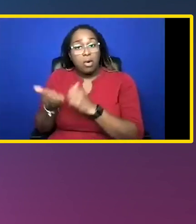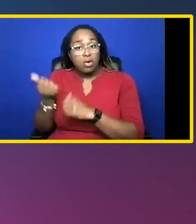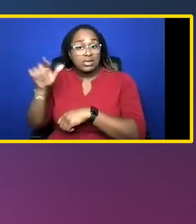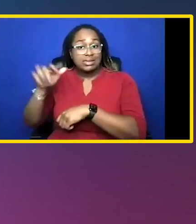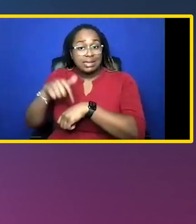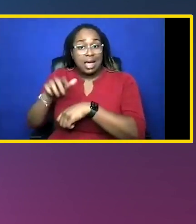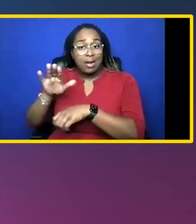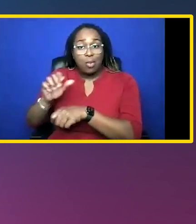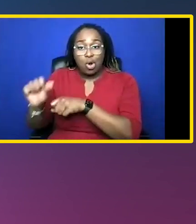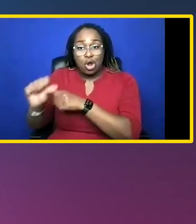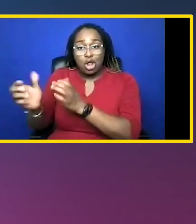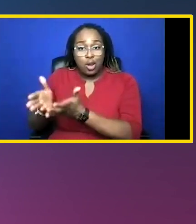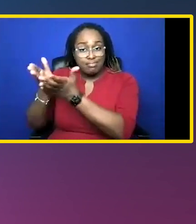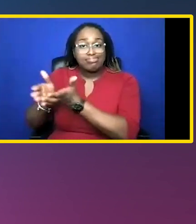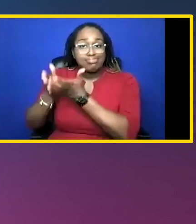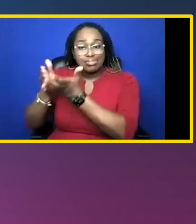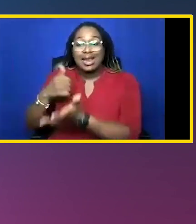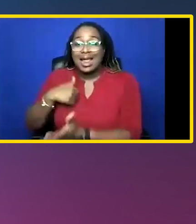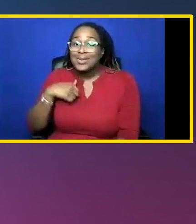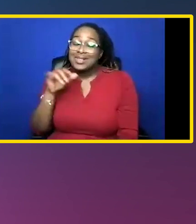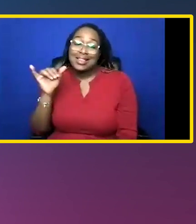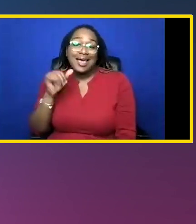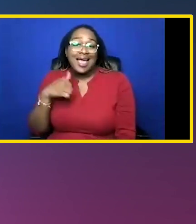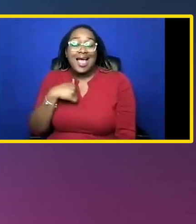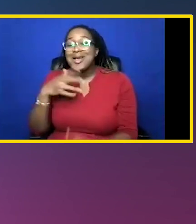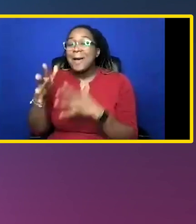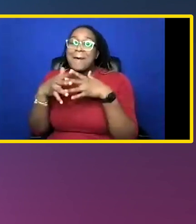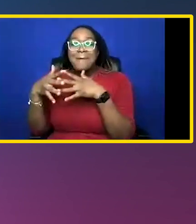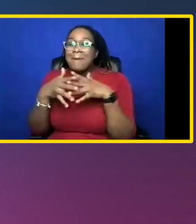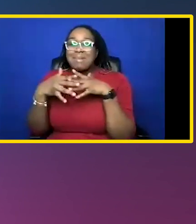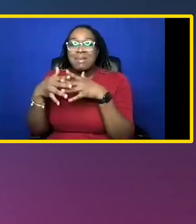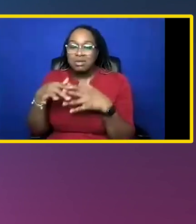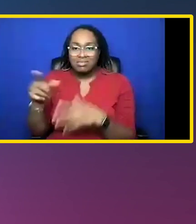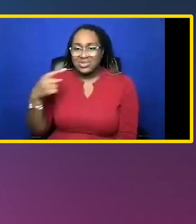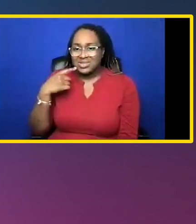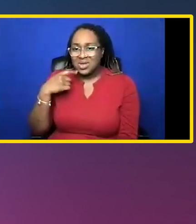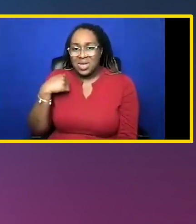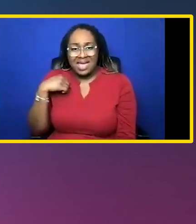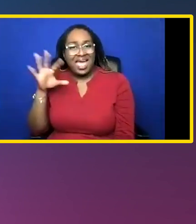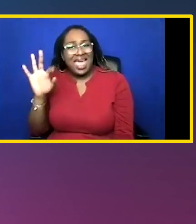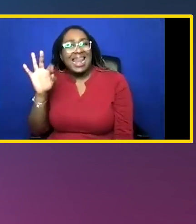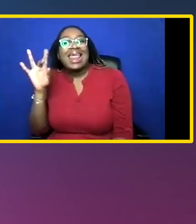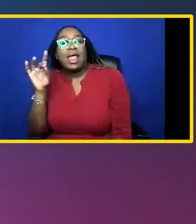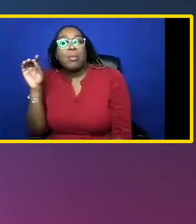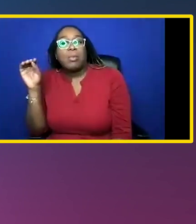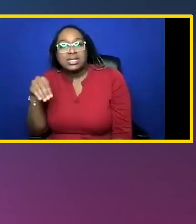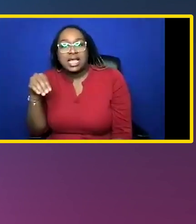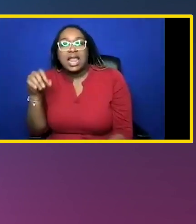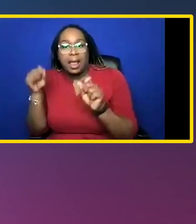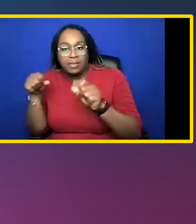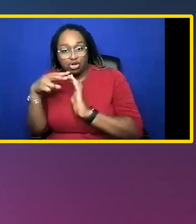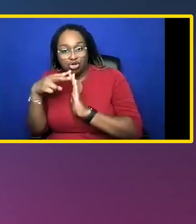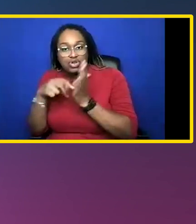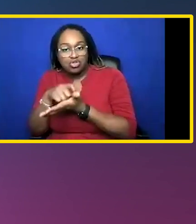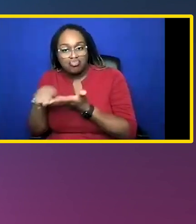on a boat. And I was like, oh, you know, America. And he was like, we have a 98% literacy rate here.